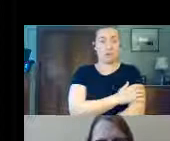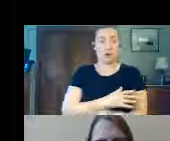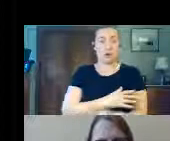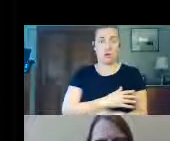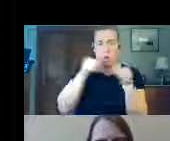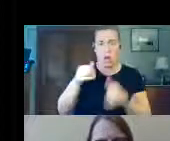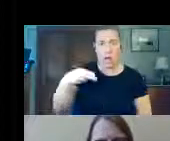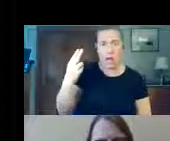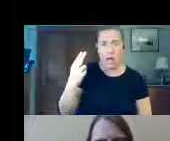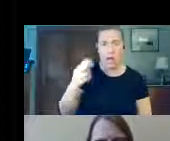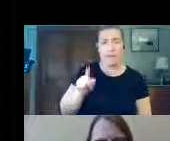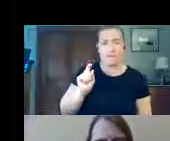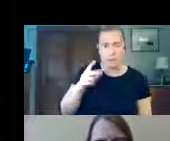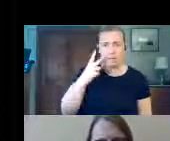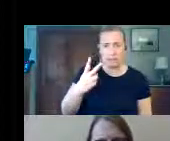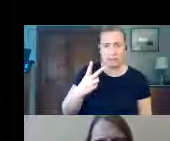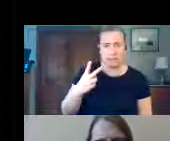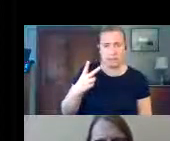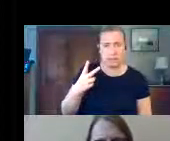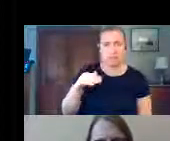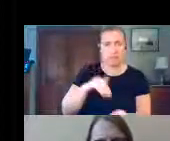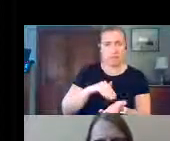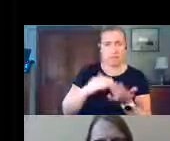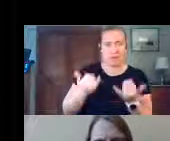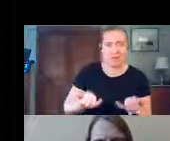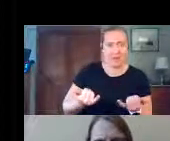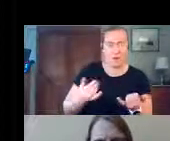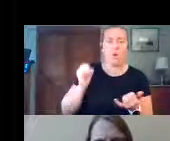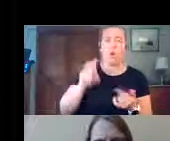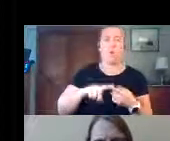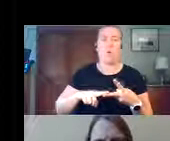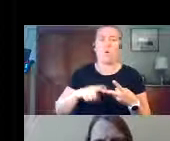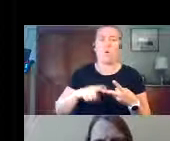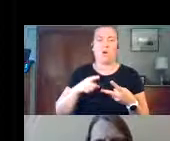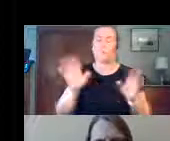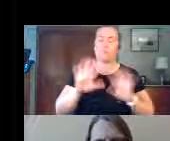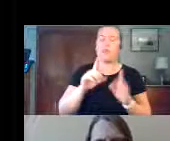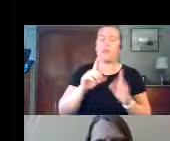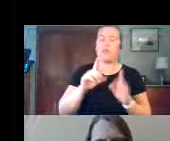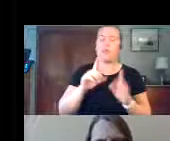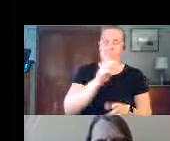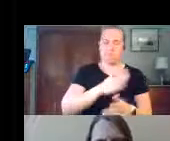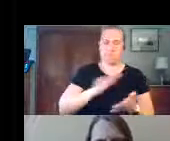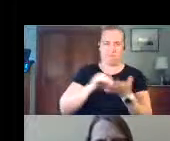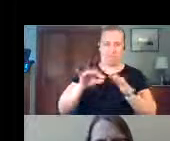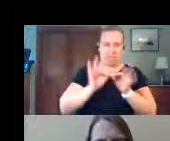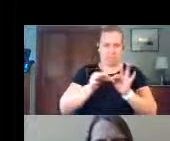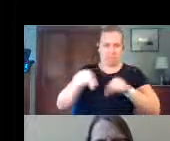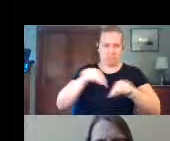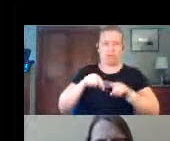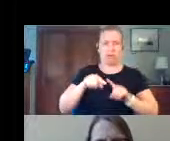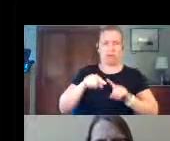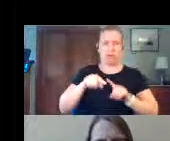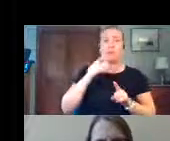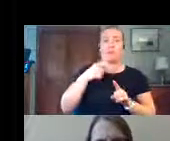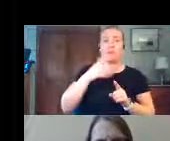an appointment with a prescribing provider, or that it could be an appointment with a nurse in primary care. So